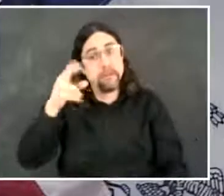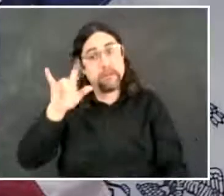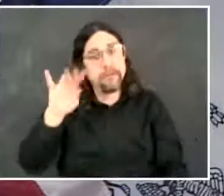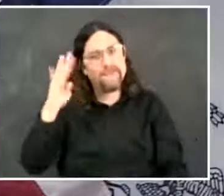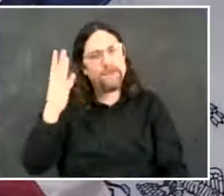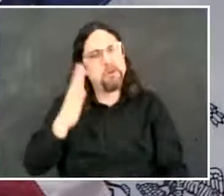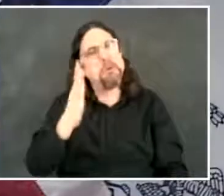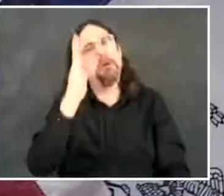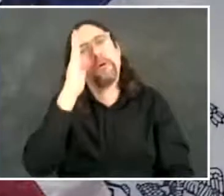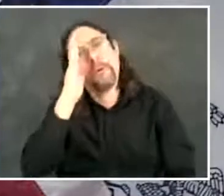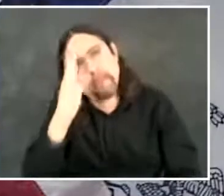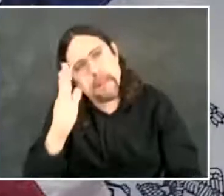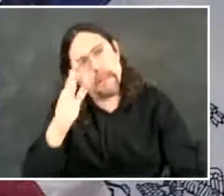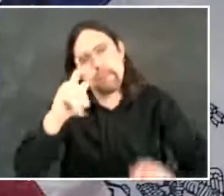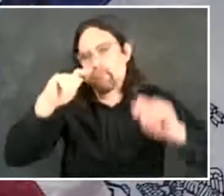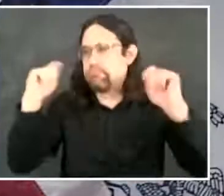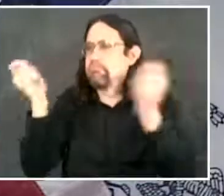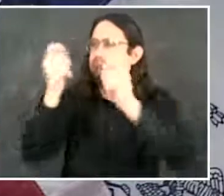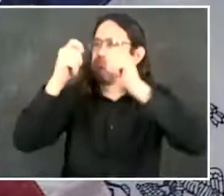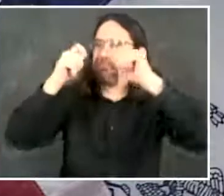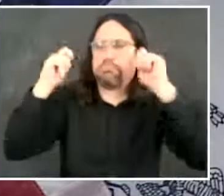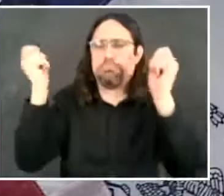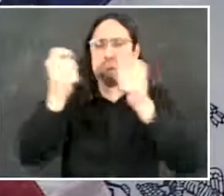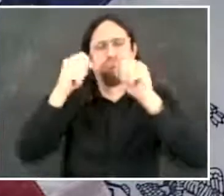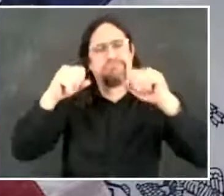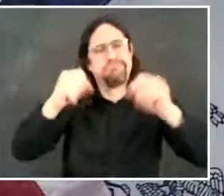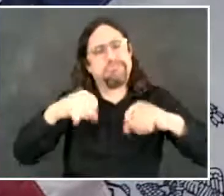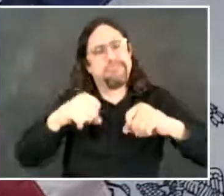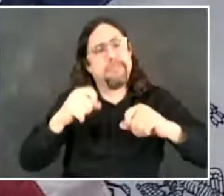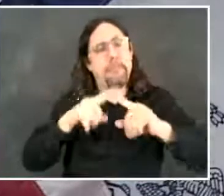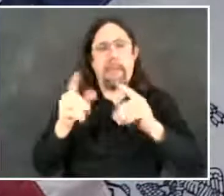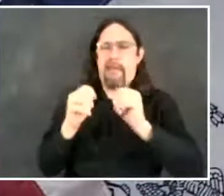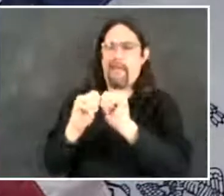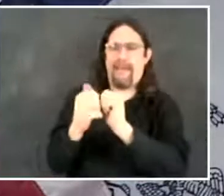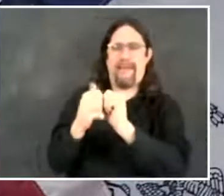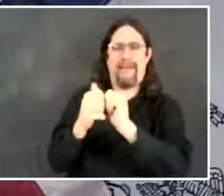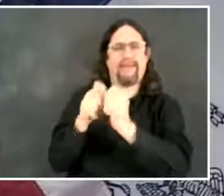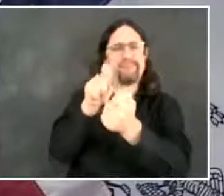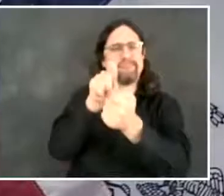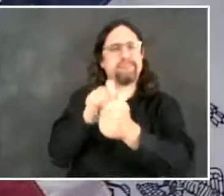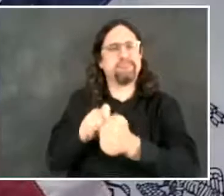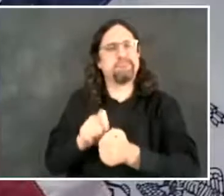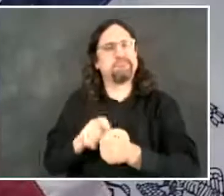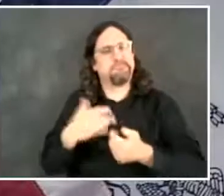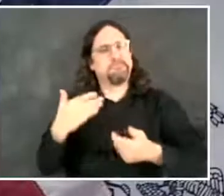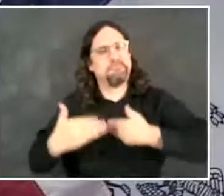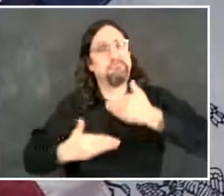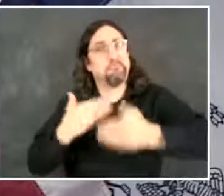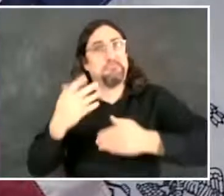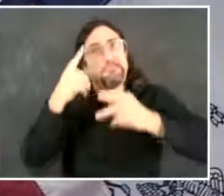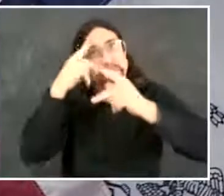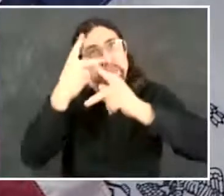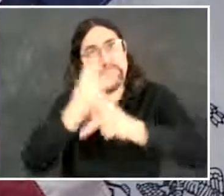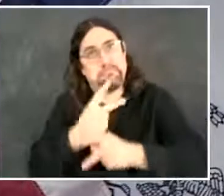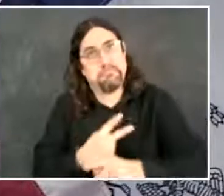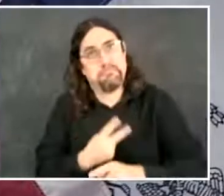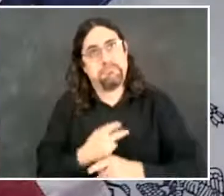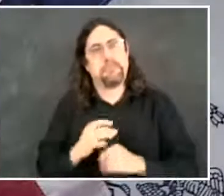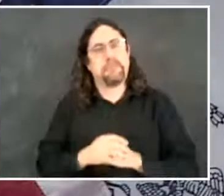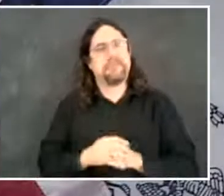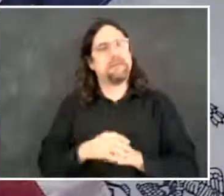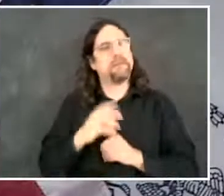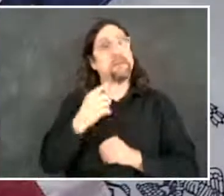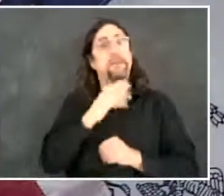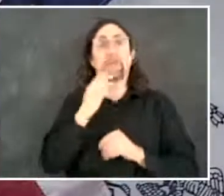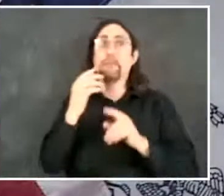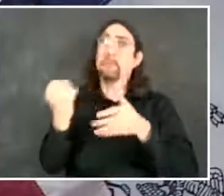first, a long time to work it out. We'll have more to say when we come back. But no, let's be clear. Right now, we have a clear and